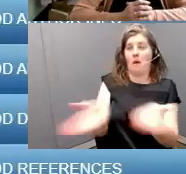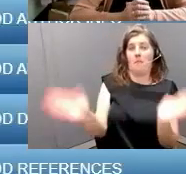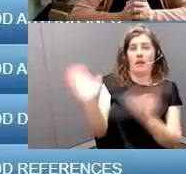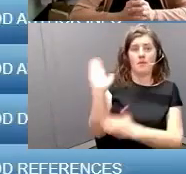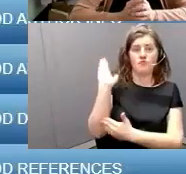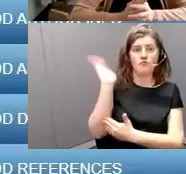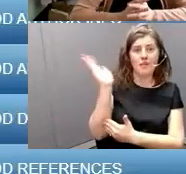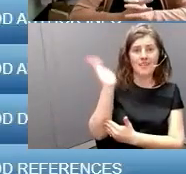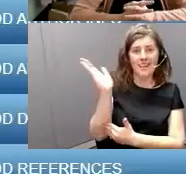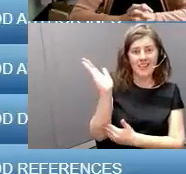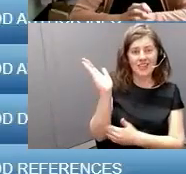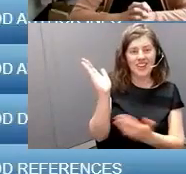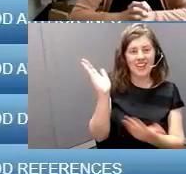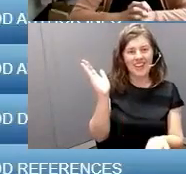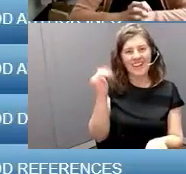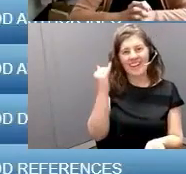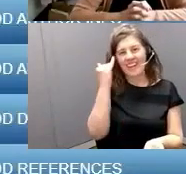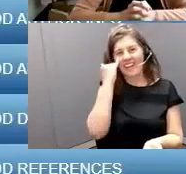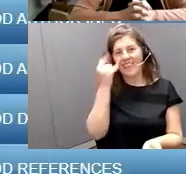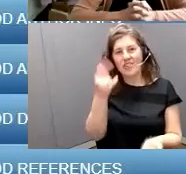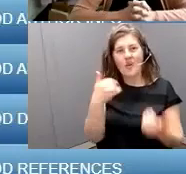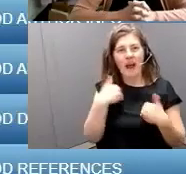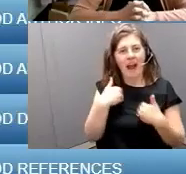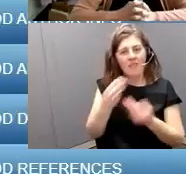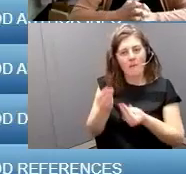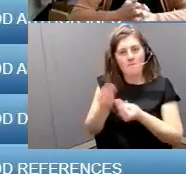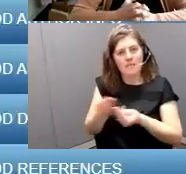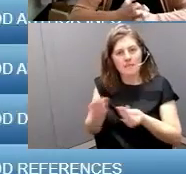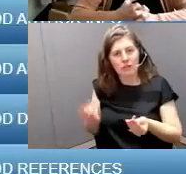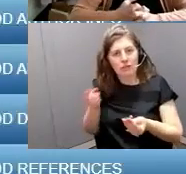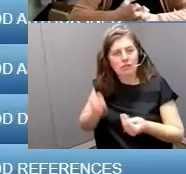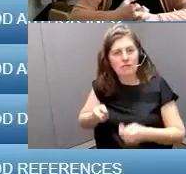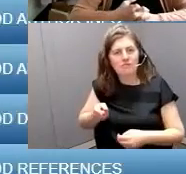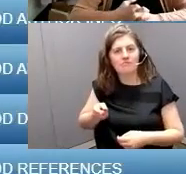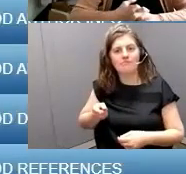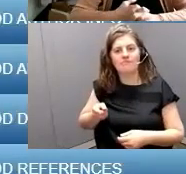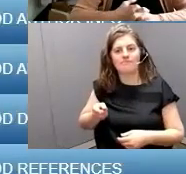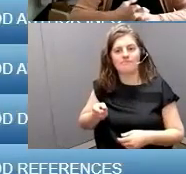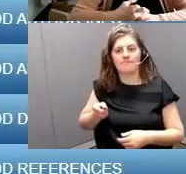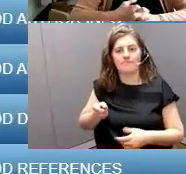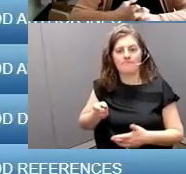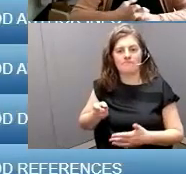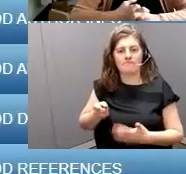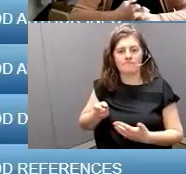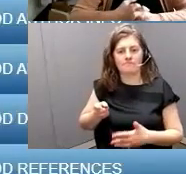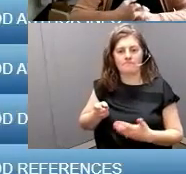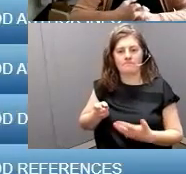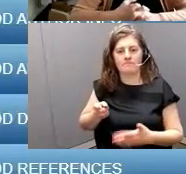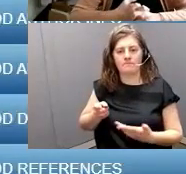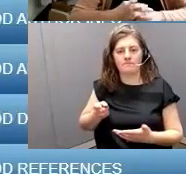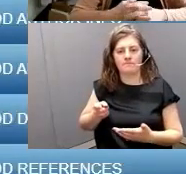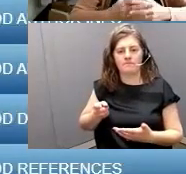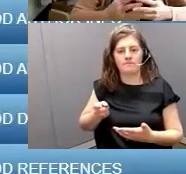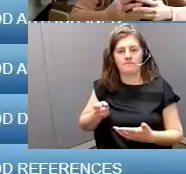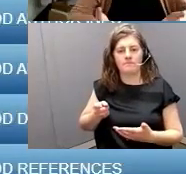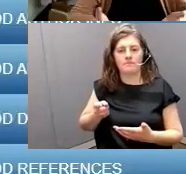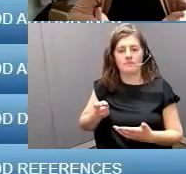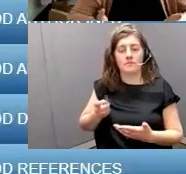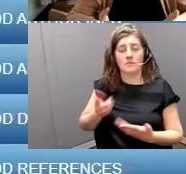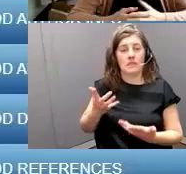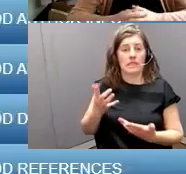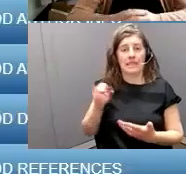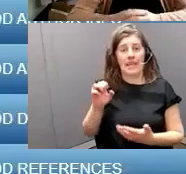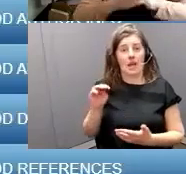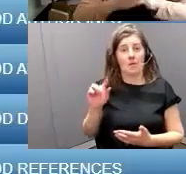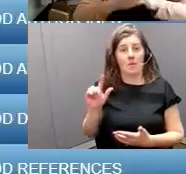So if you have materials that are in some sense